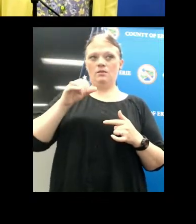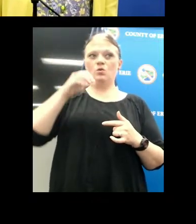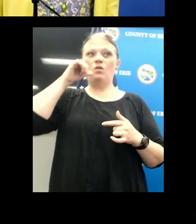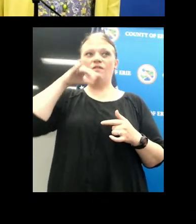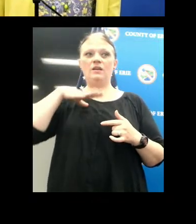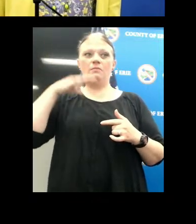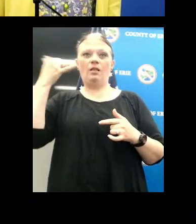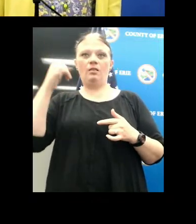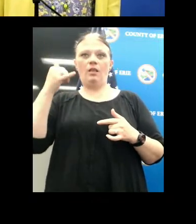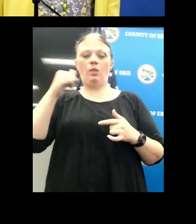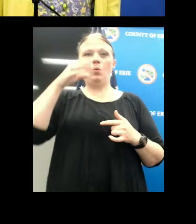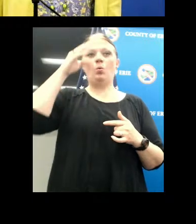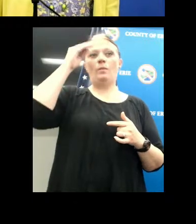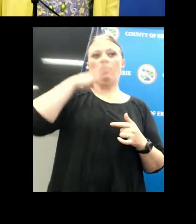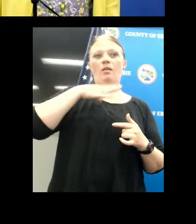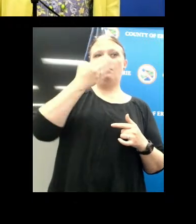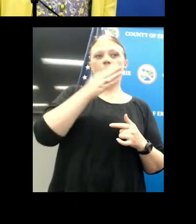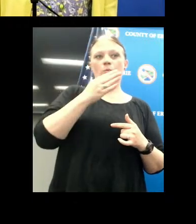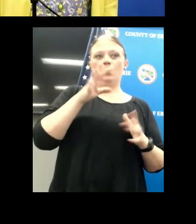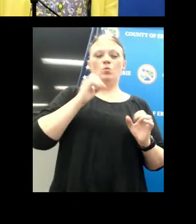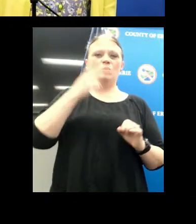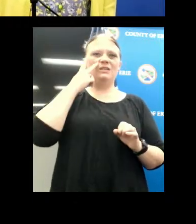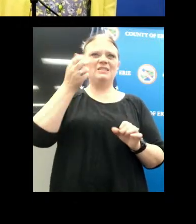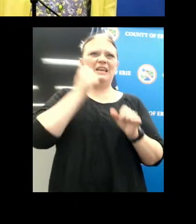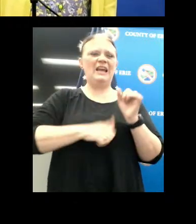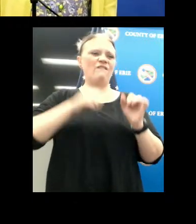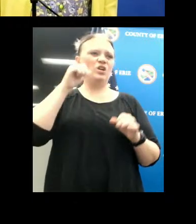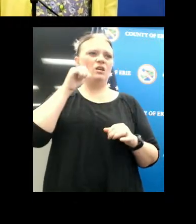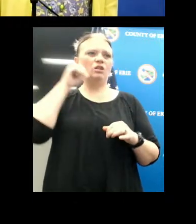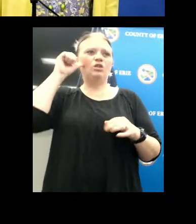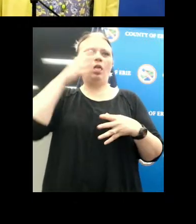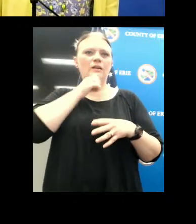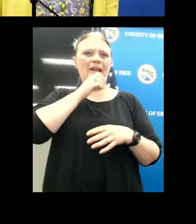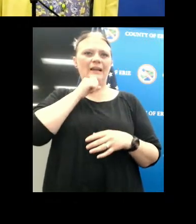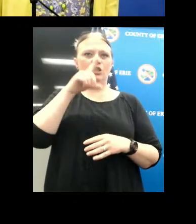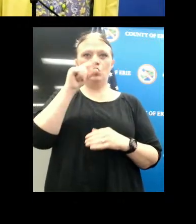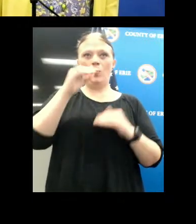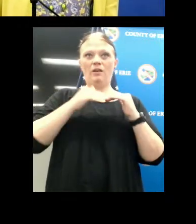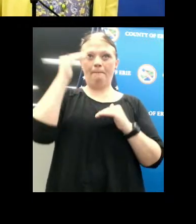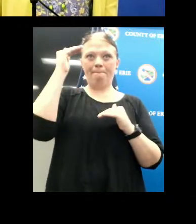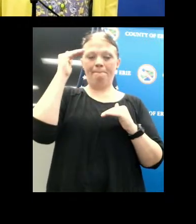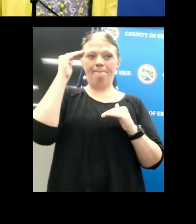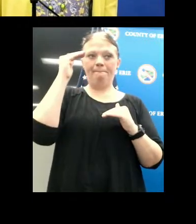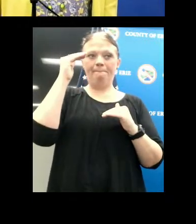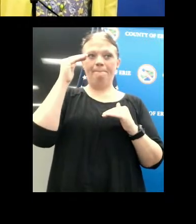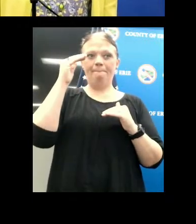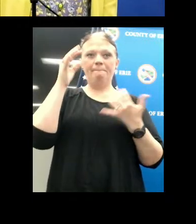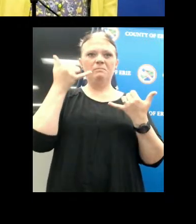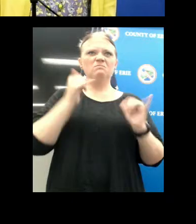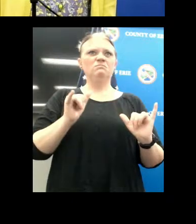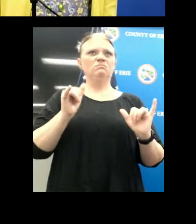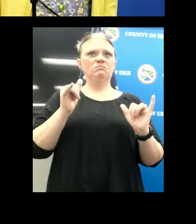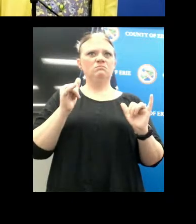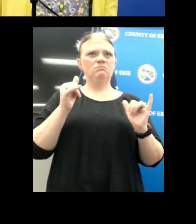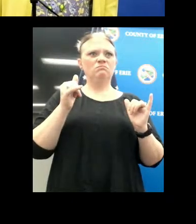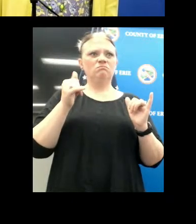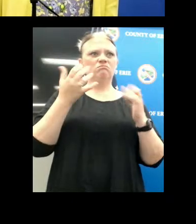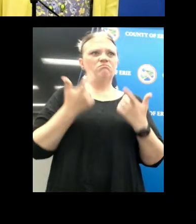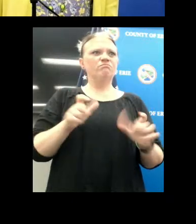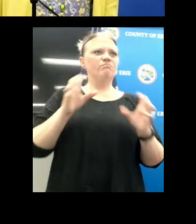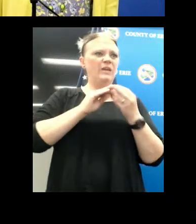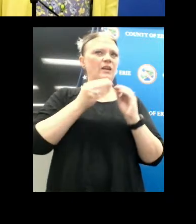in blue. So you can see every adult age 20 and up, we're seeing still significant numbers